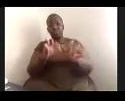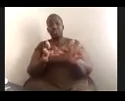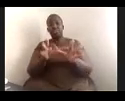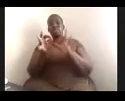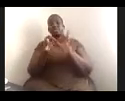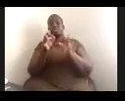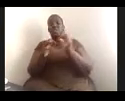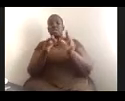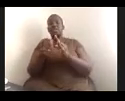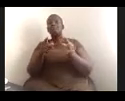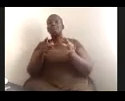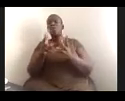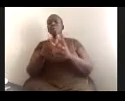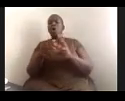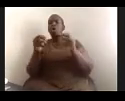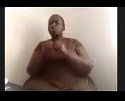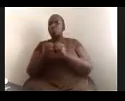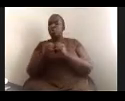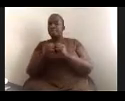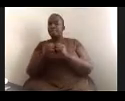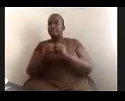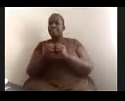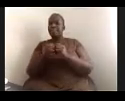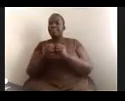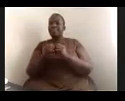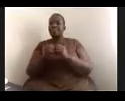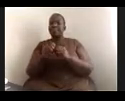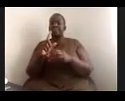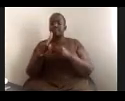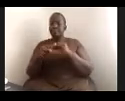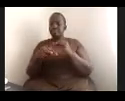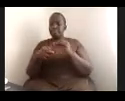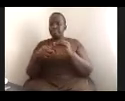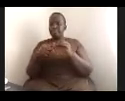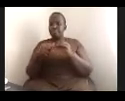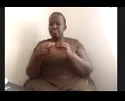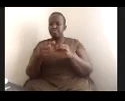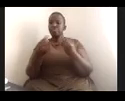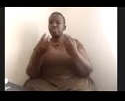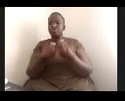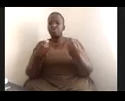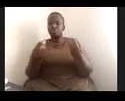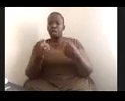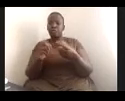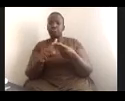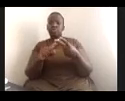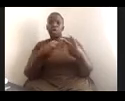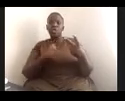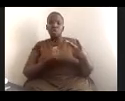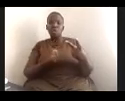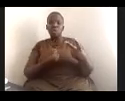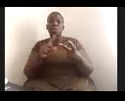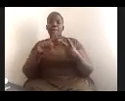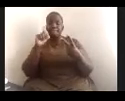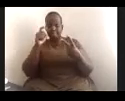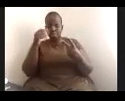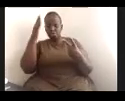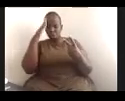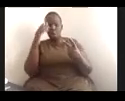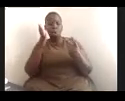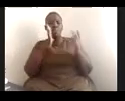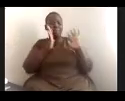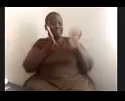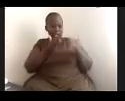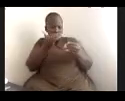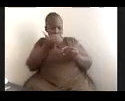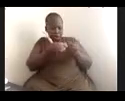end, these workshops are about getting children and young people familiar with not just the process